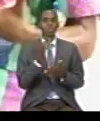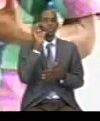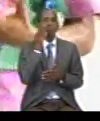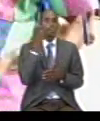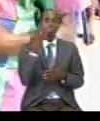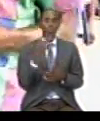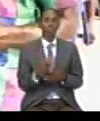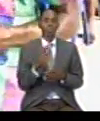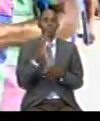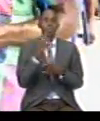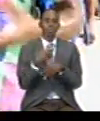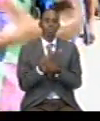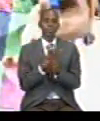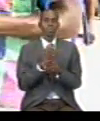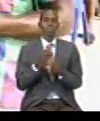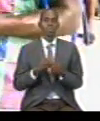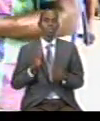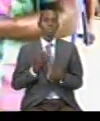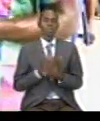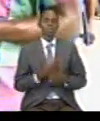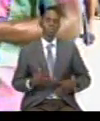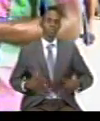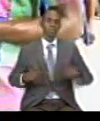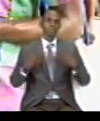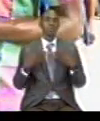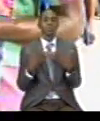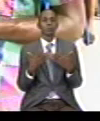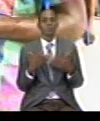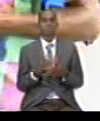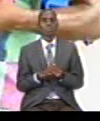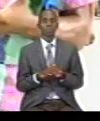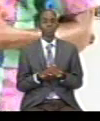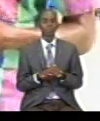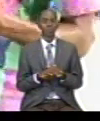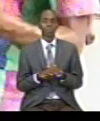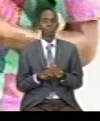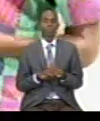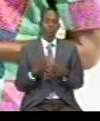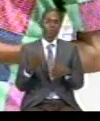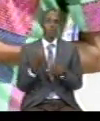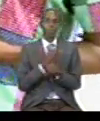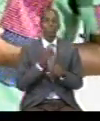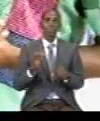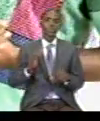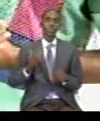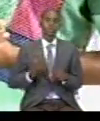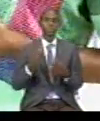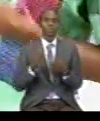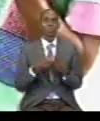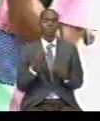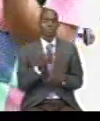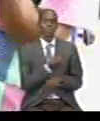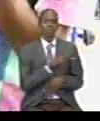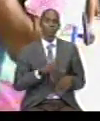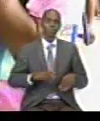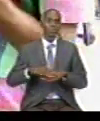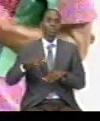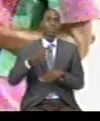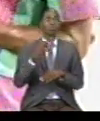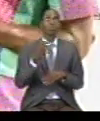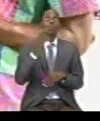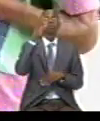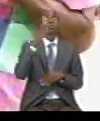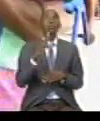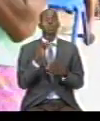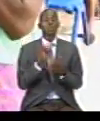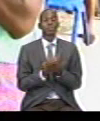in our life, producing great fruit, winning souls to the kingdom of God. That's what God